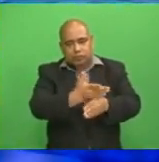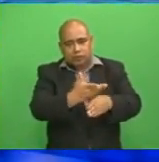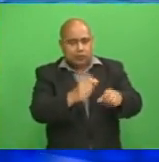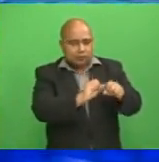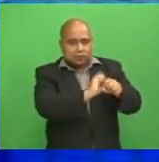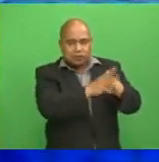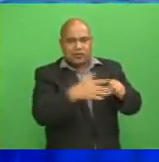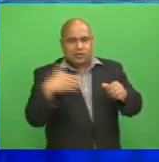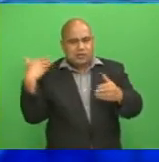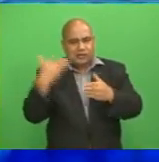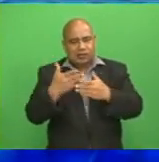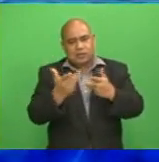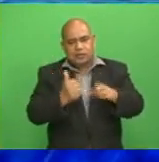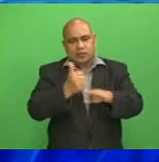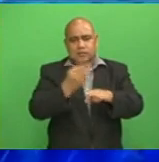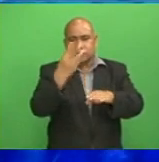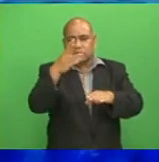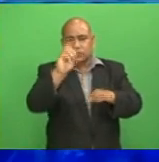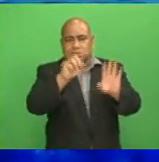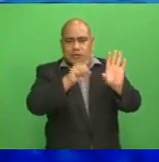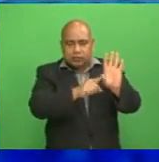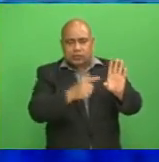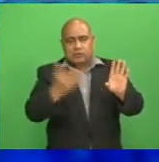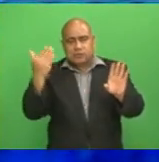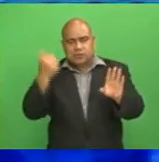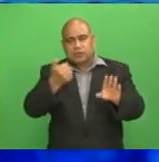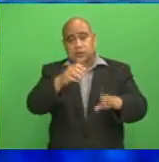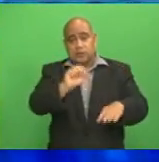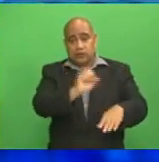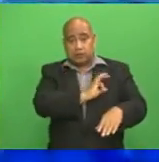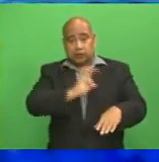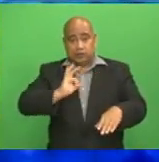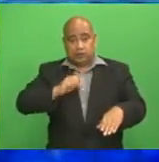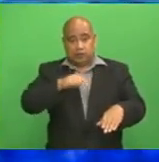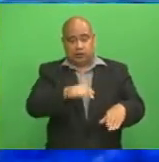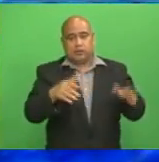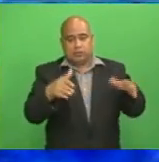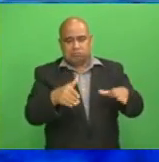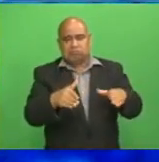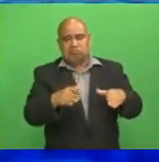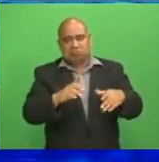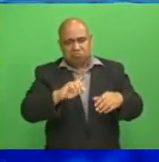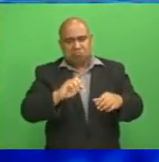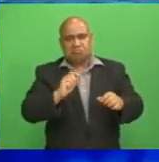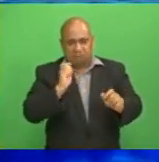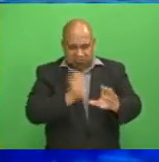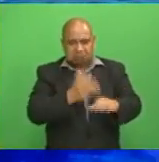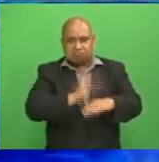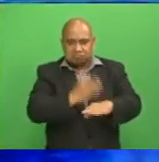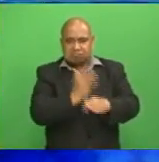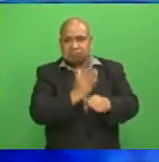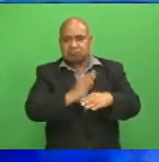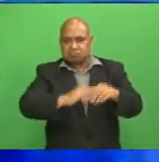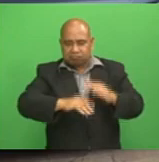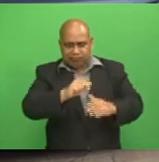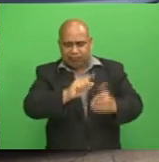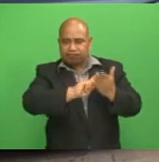company employs about 60 people and is continuing with construction projects around the country. Koroi Tandulala